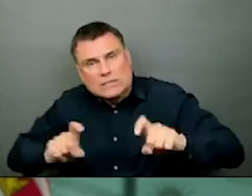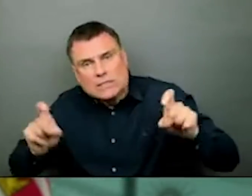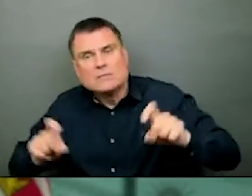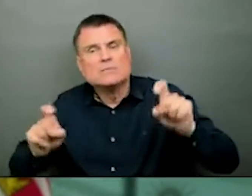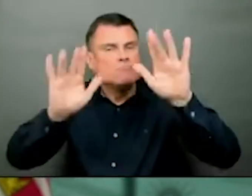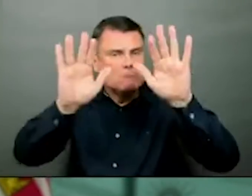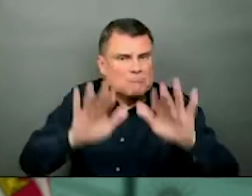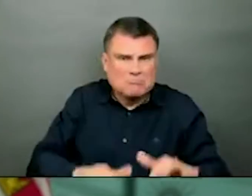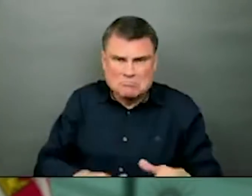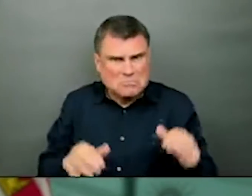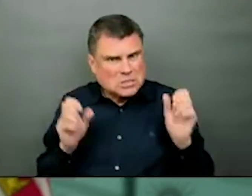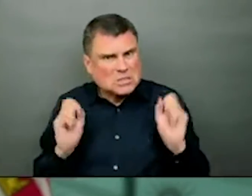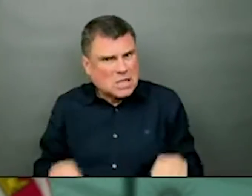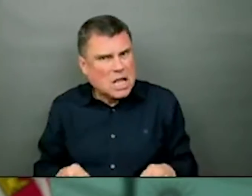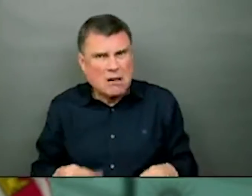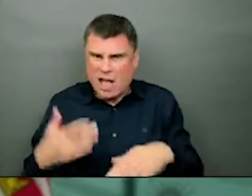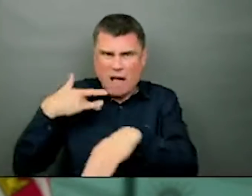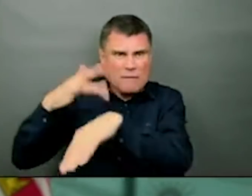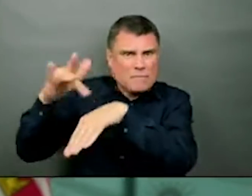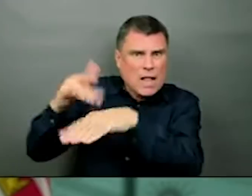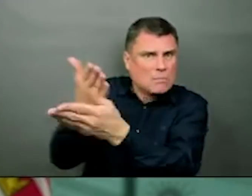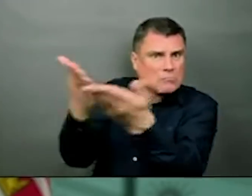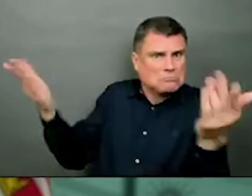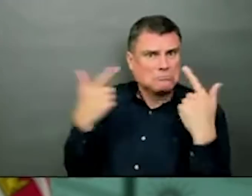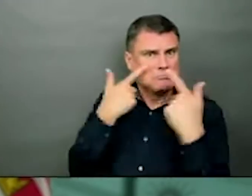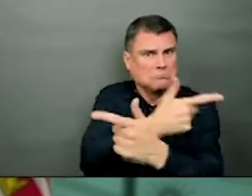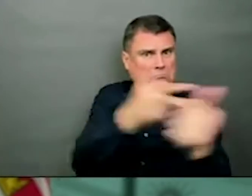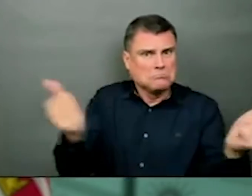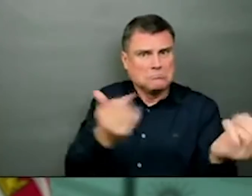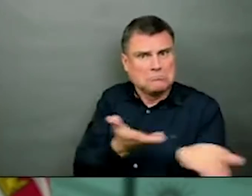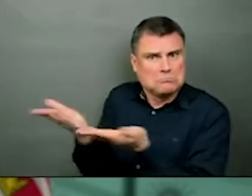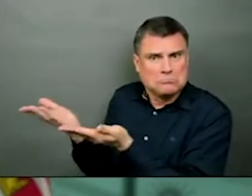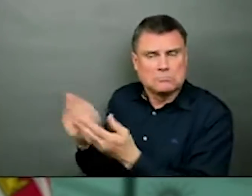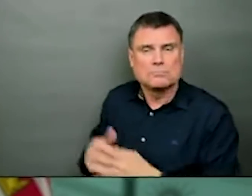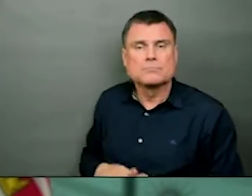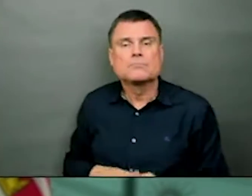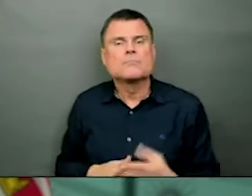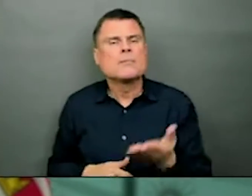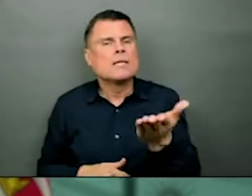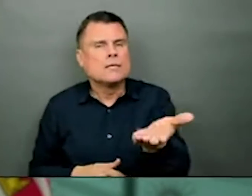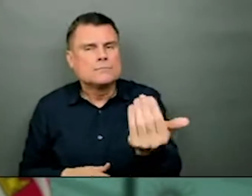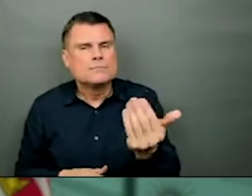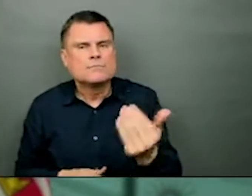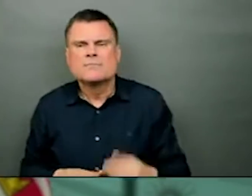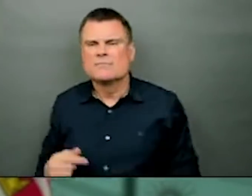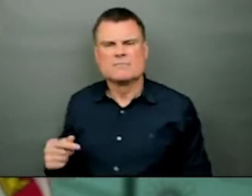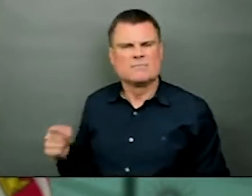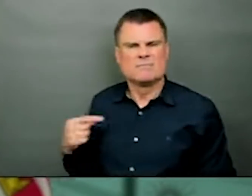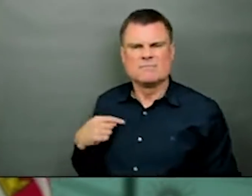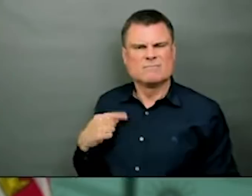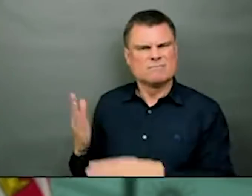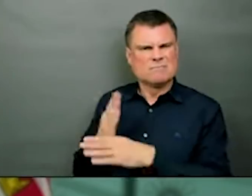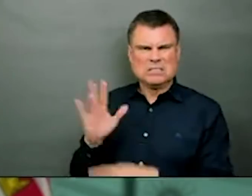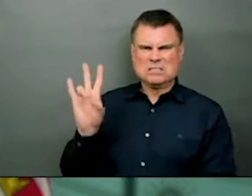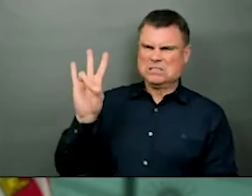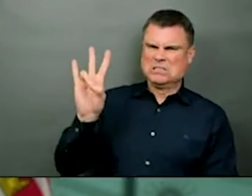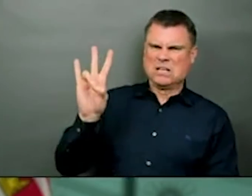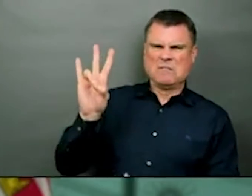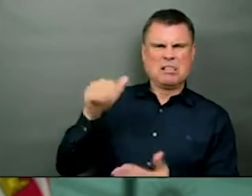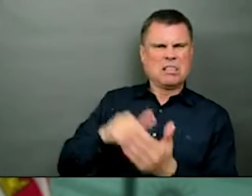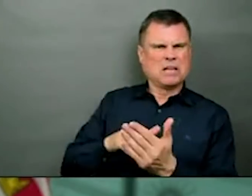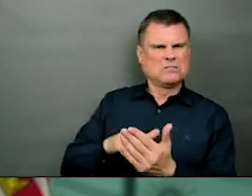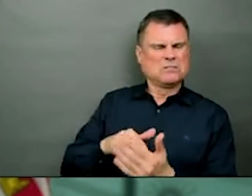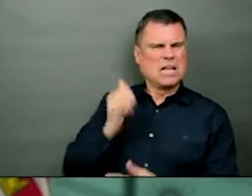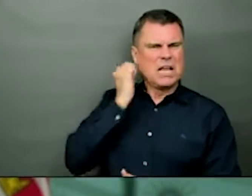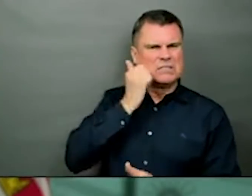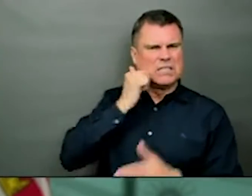the restrictions, you're told, and the requirements on the CDC's website, there are only key symptoms that are supposed to be tested now. So I think whether